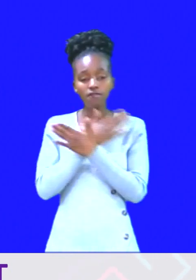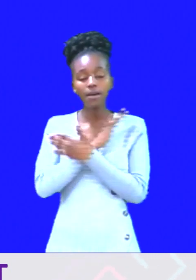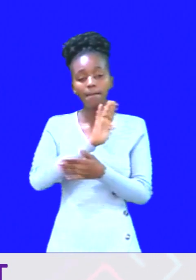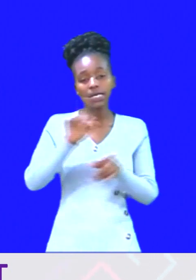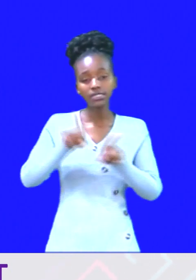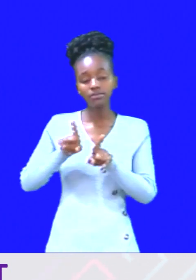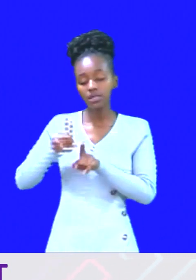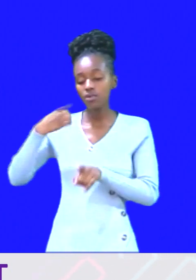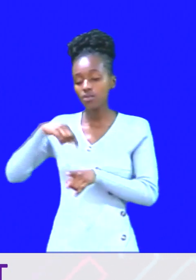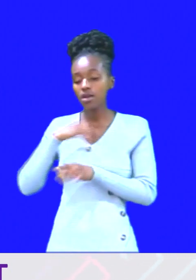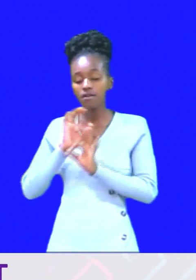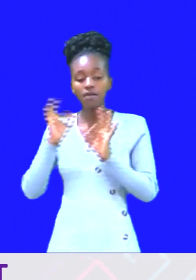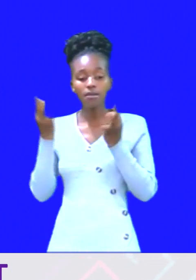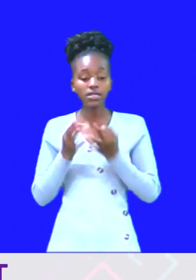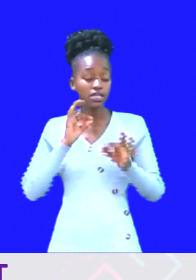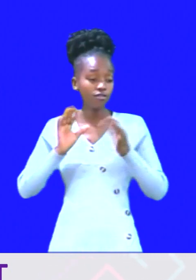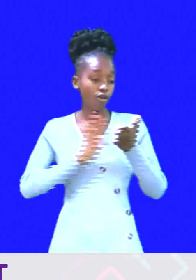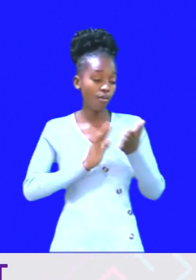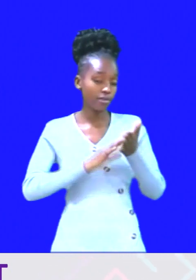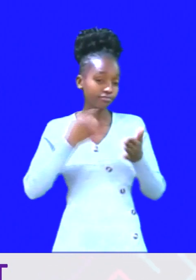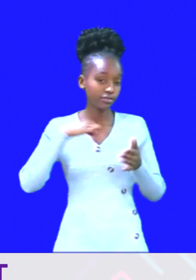and we feel good when you contact and